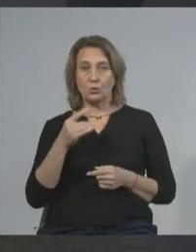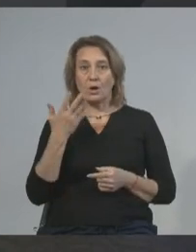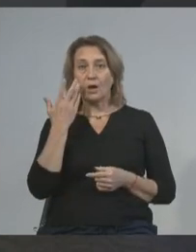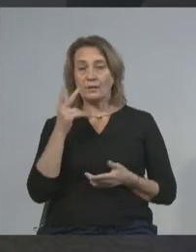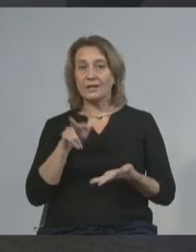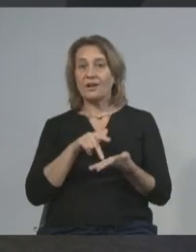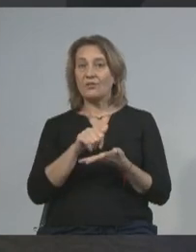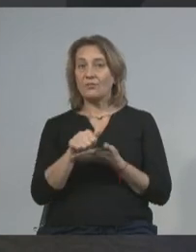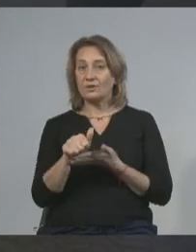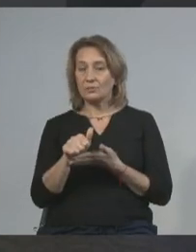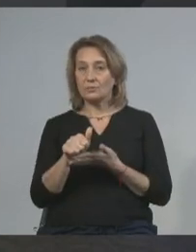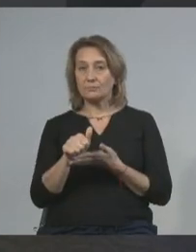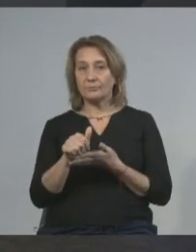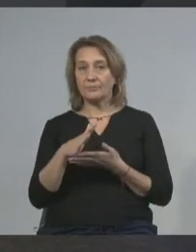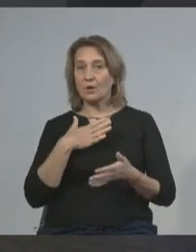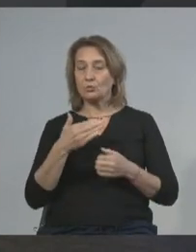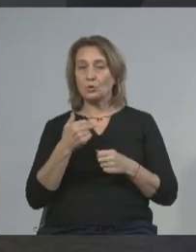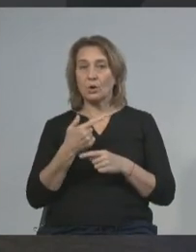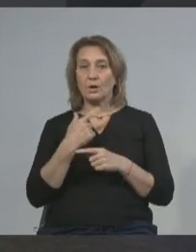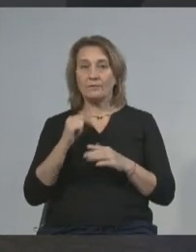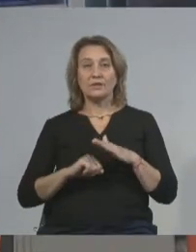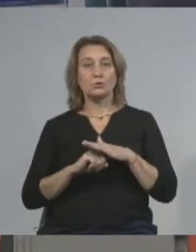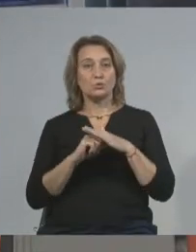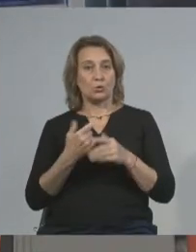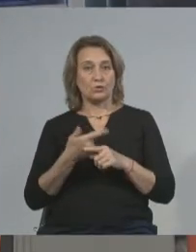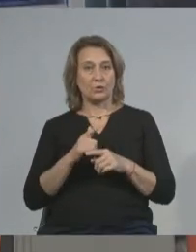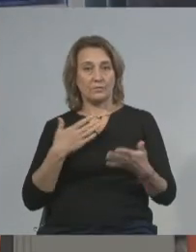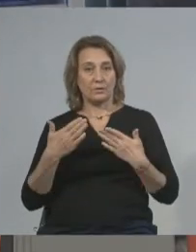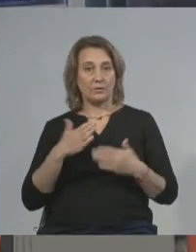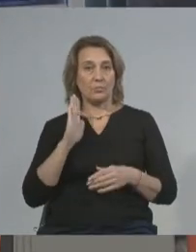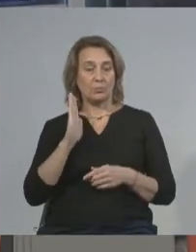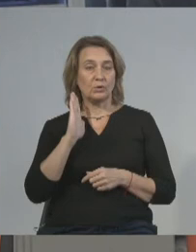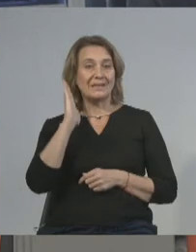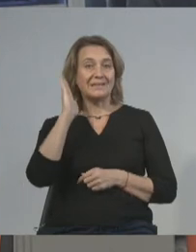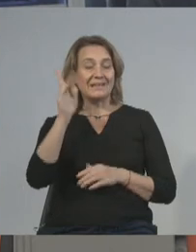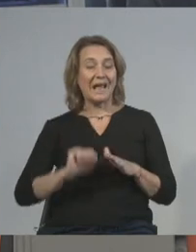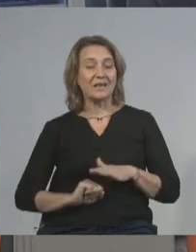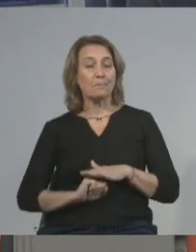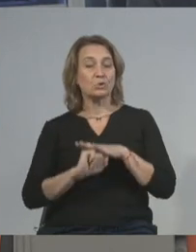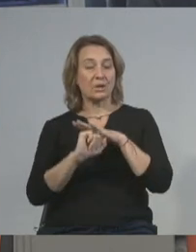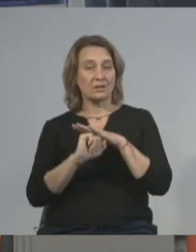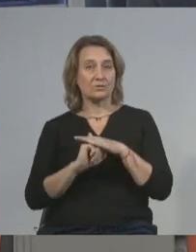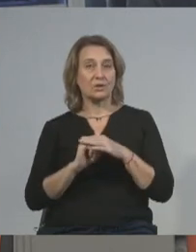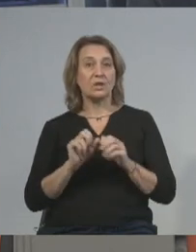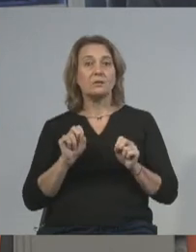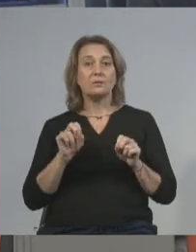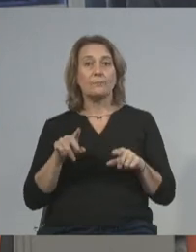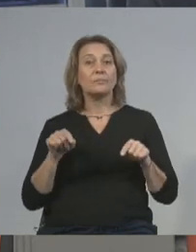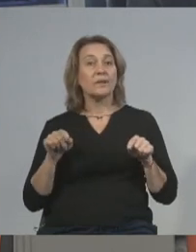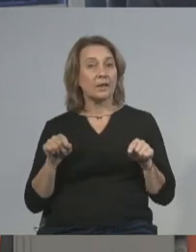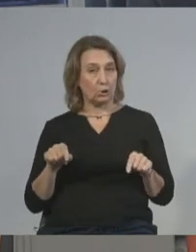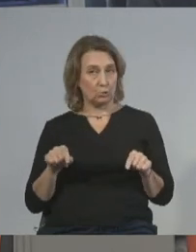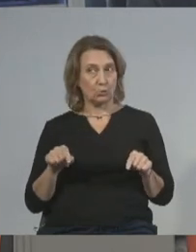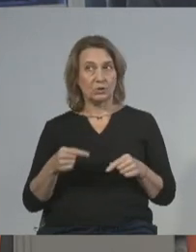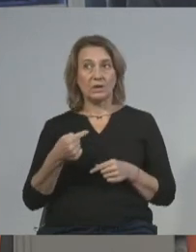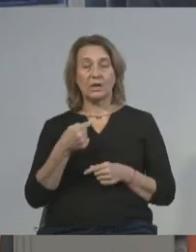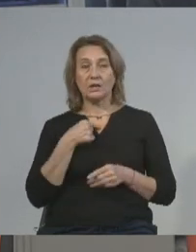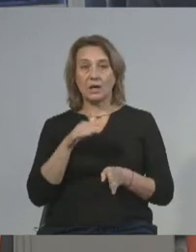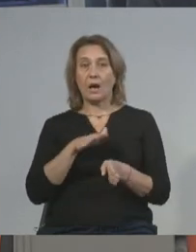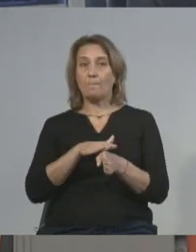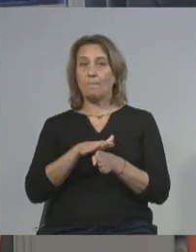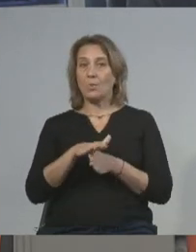able to survive i will manage only to survive if i have a resilient model of